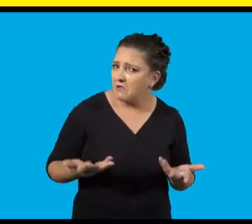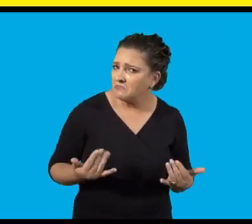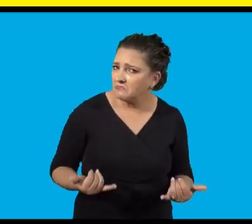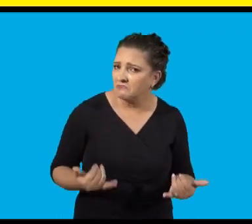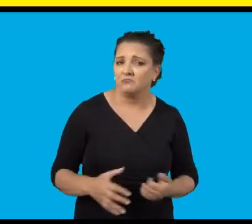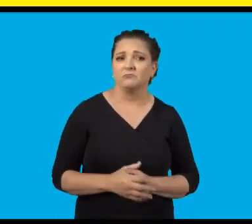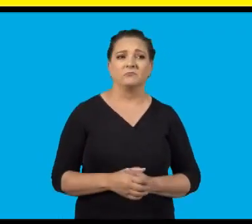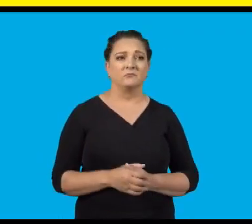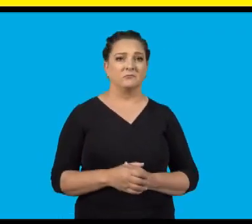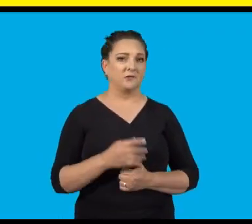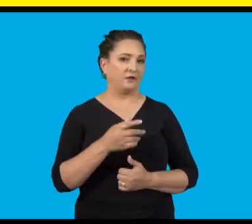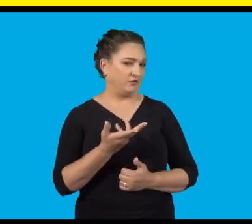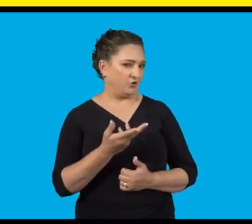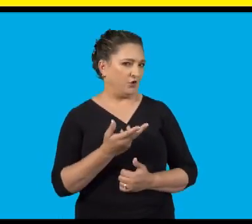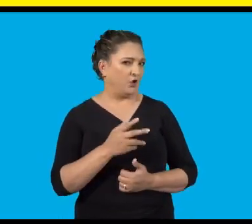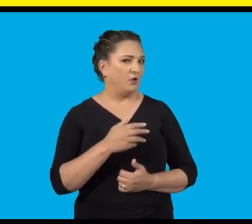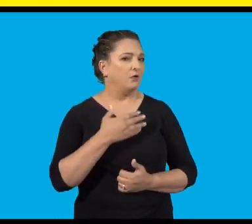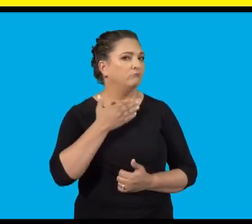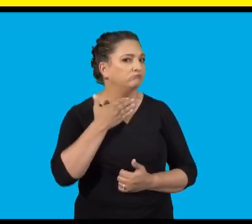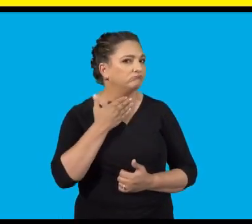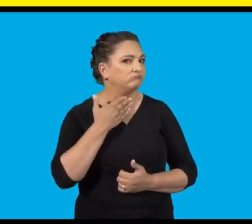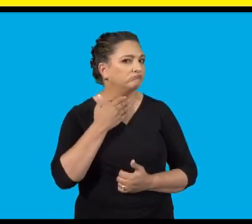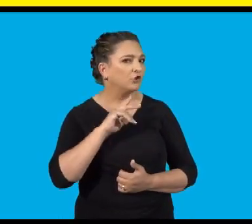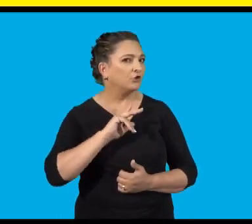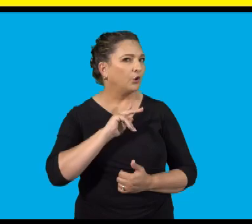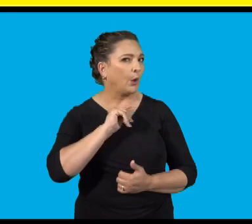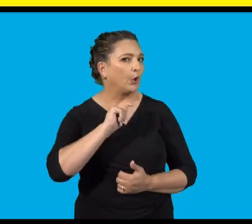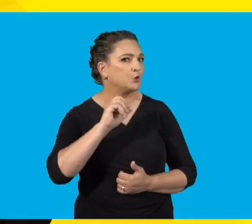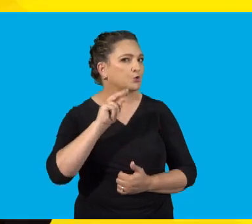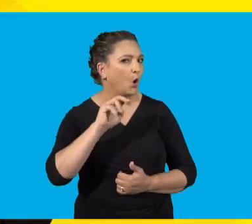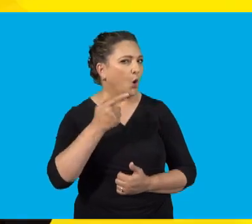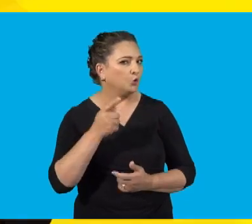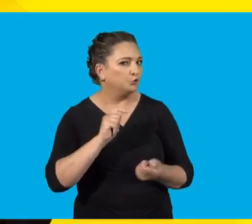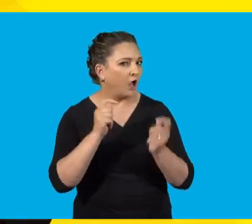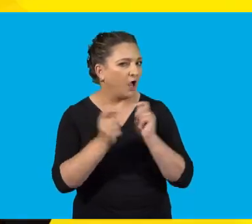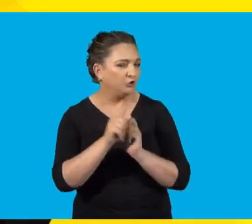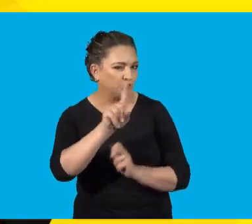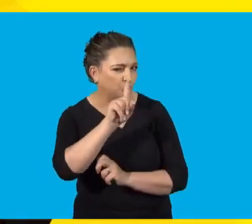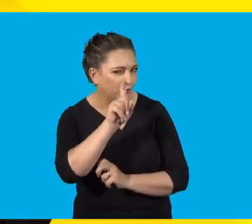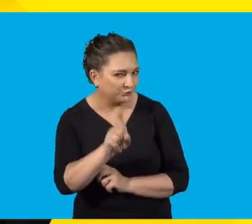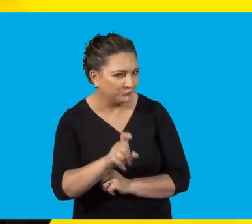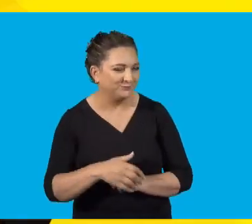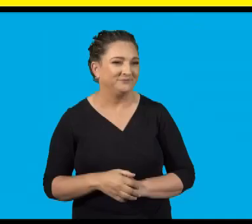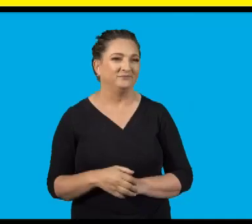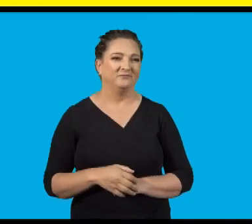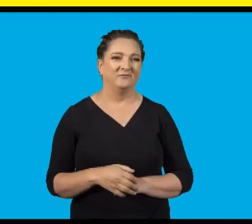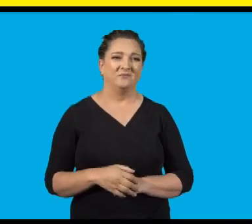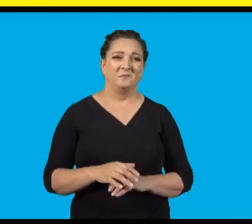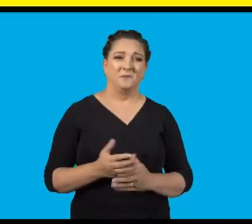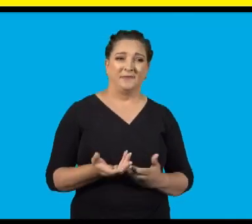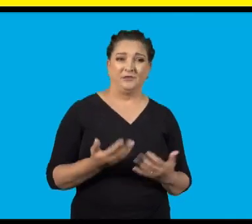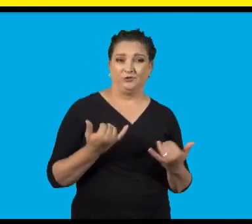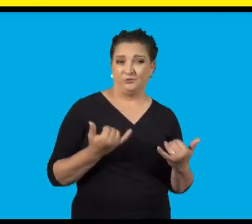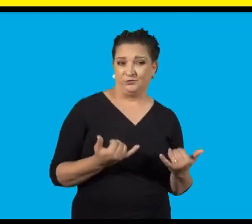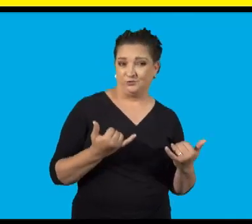you feeling today? So can you see what's happening to my voice? It's going into a question mode. So when we look at our